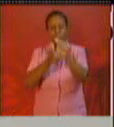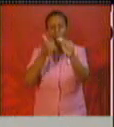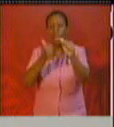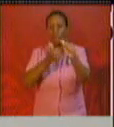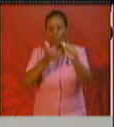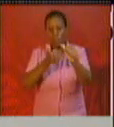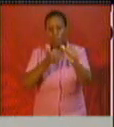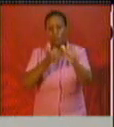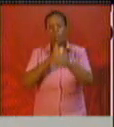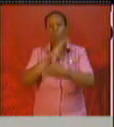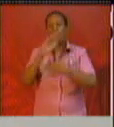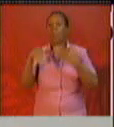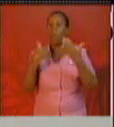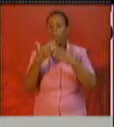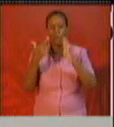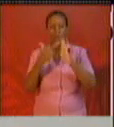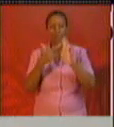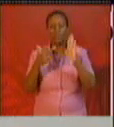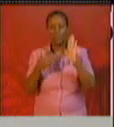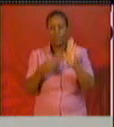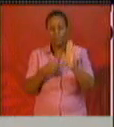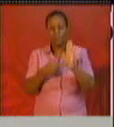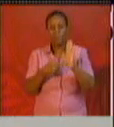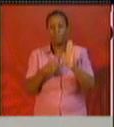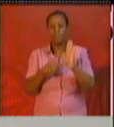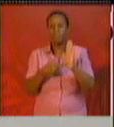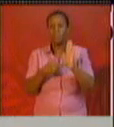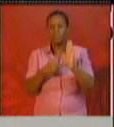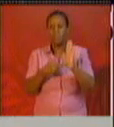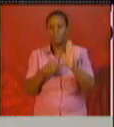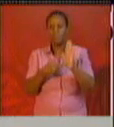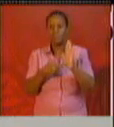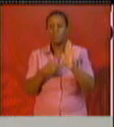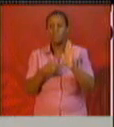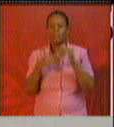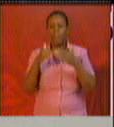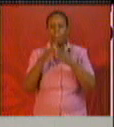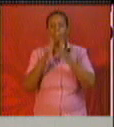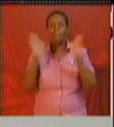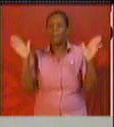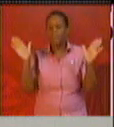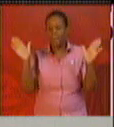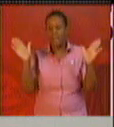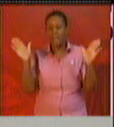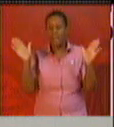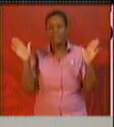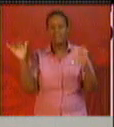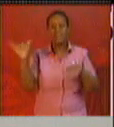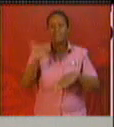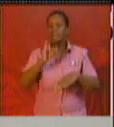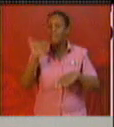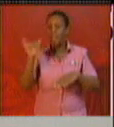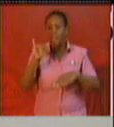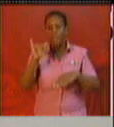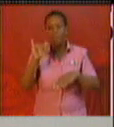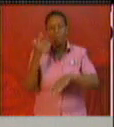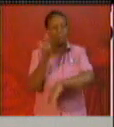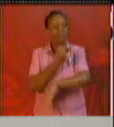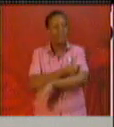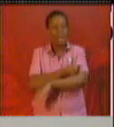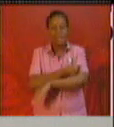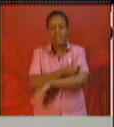same content, so that the population gets a standardized rollout and a safe